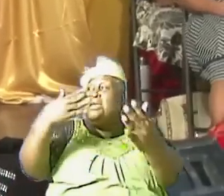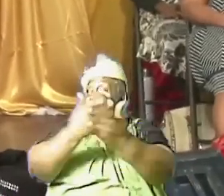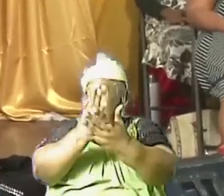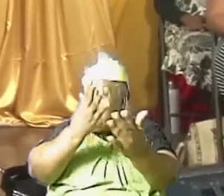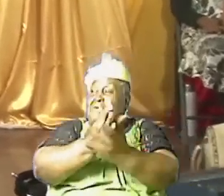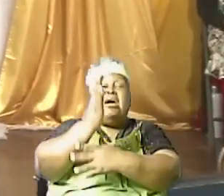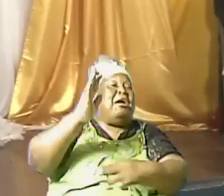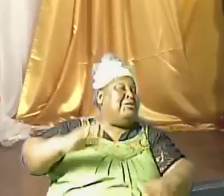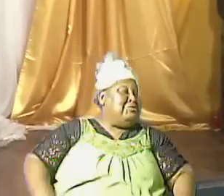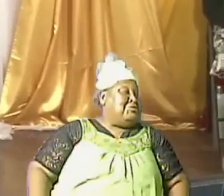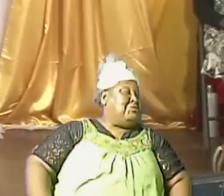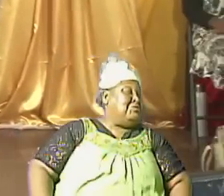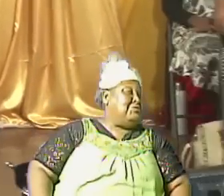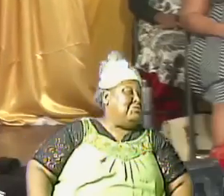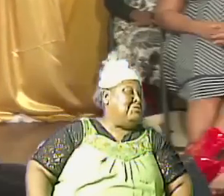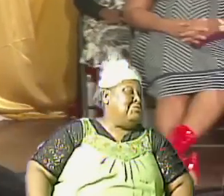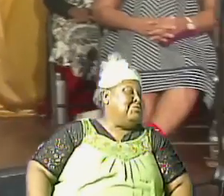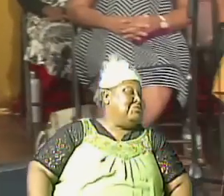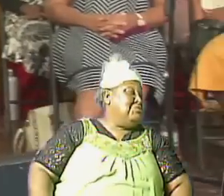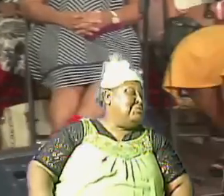Almighty, hallelujah.